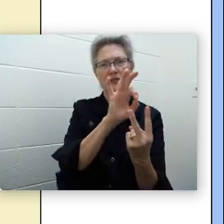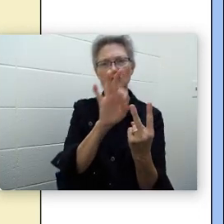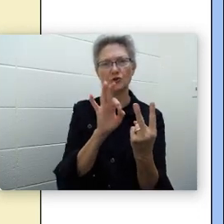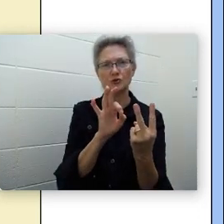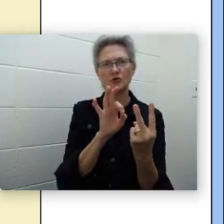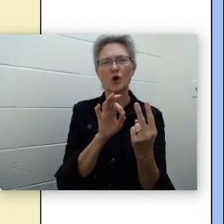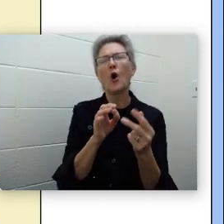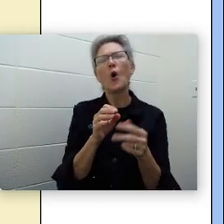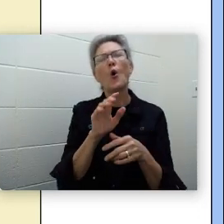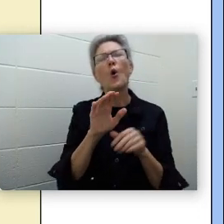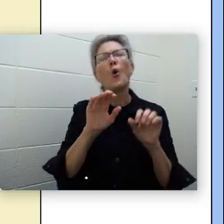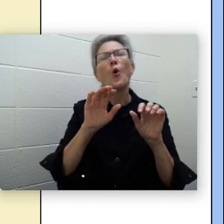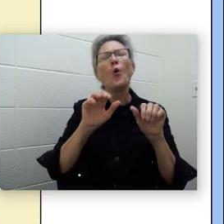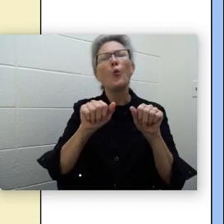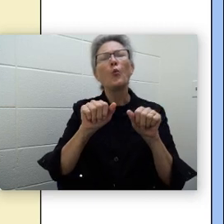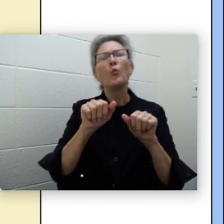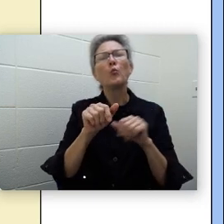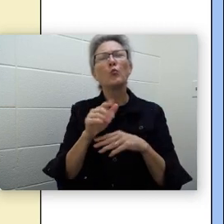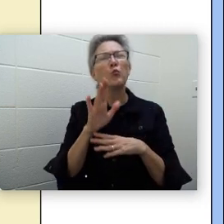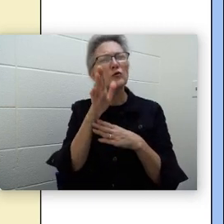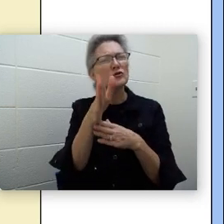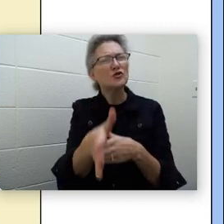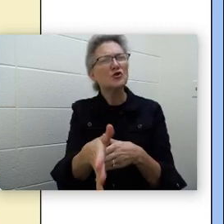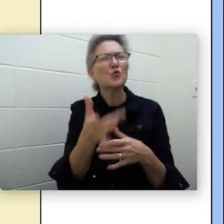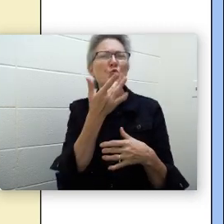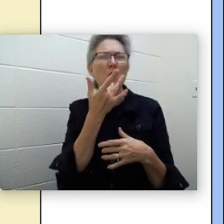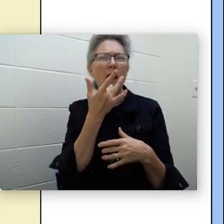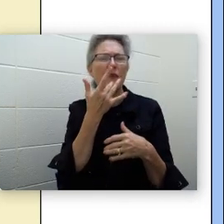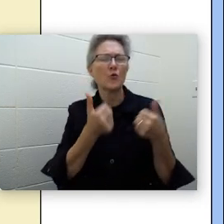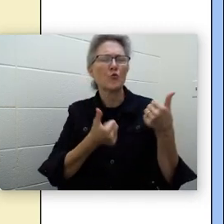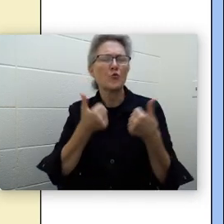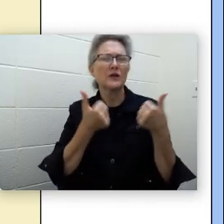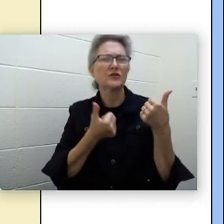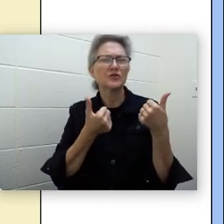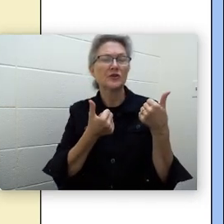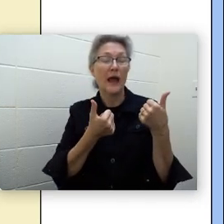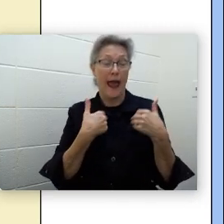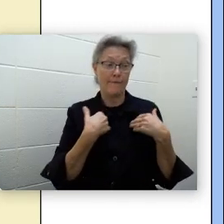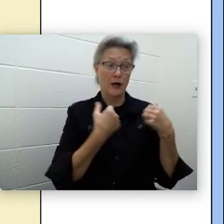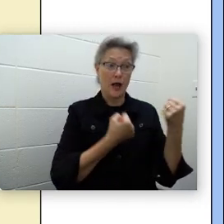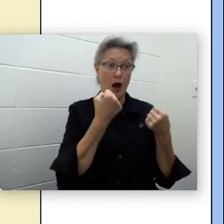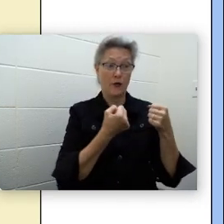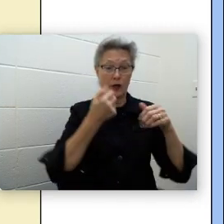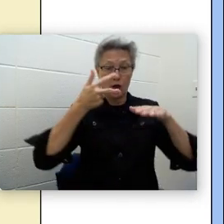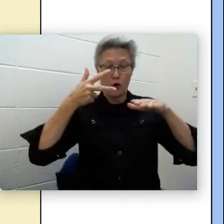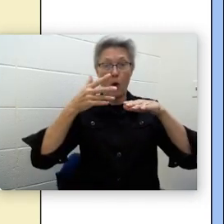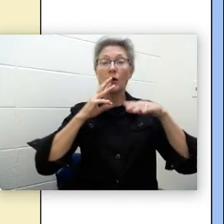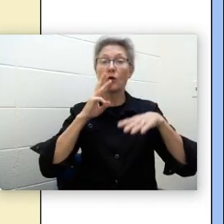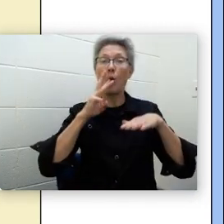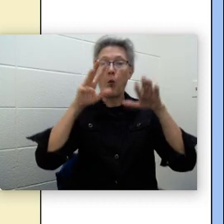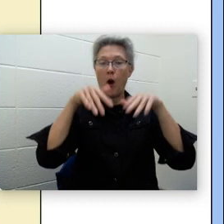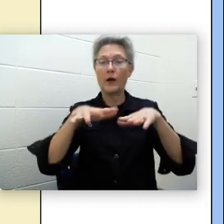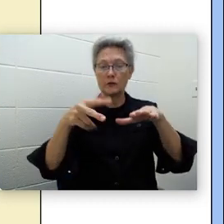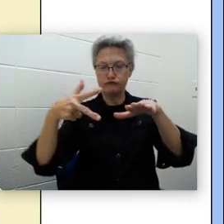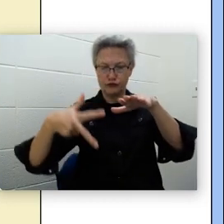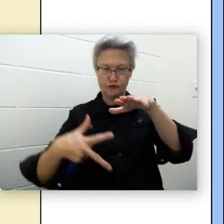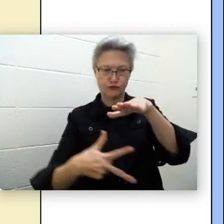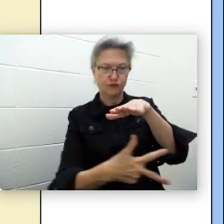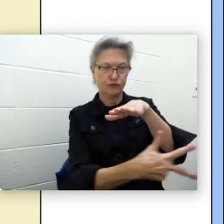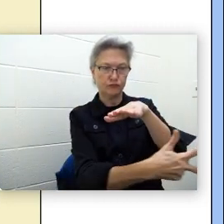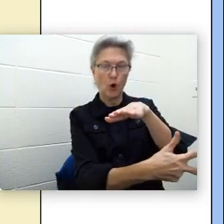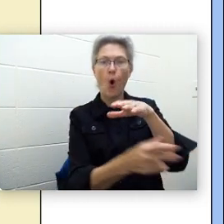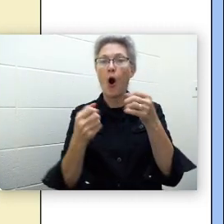The would you rather question that I have is, would I rather have a car that can go underwater or a car that can